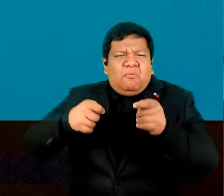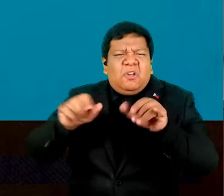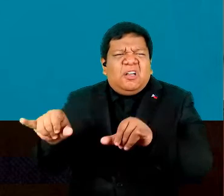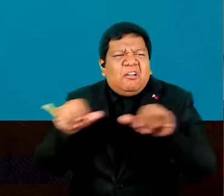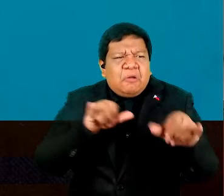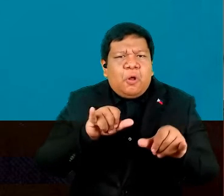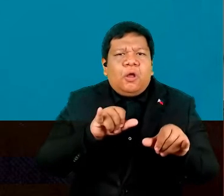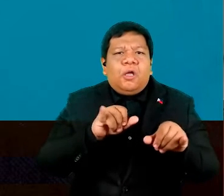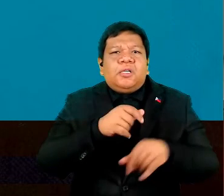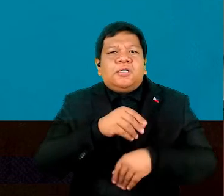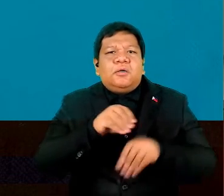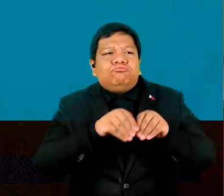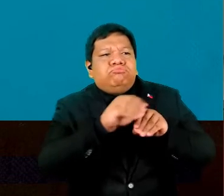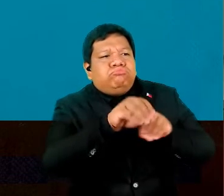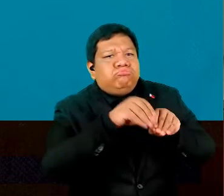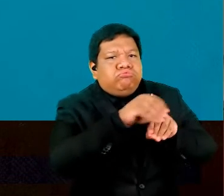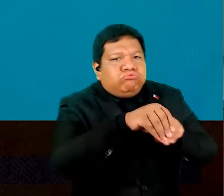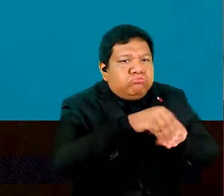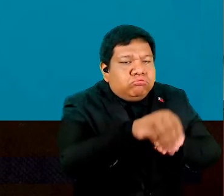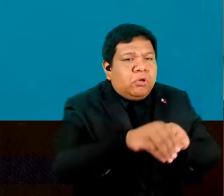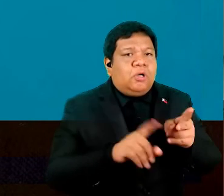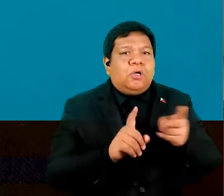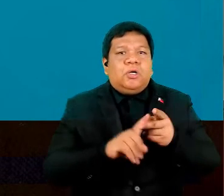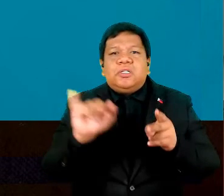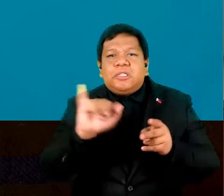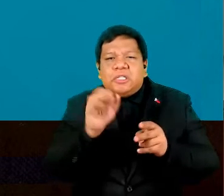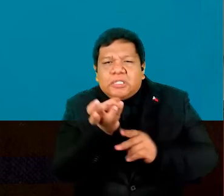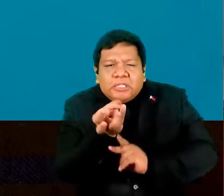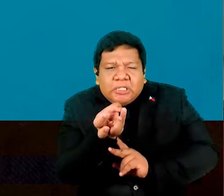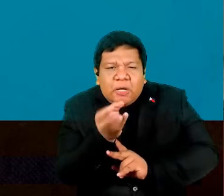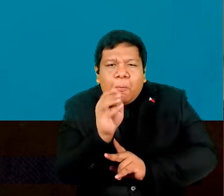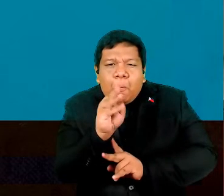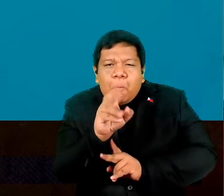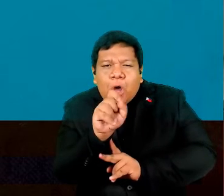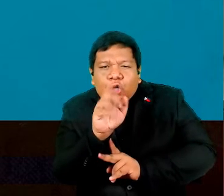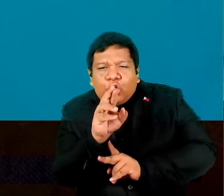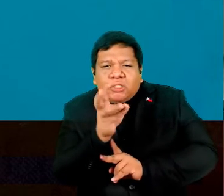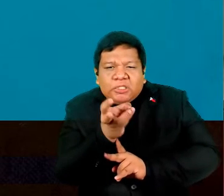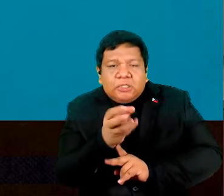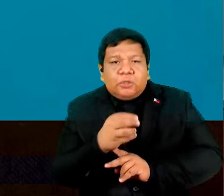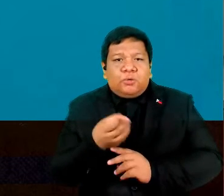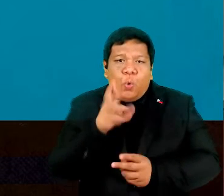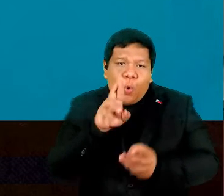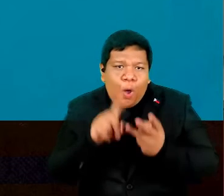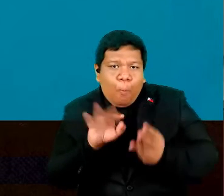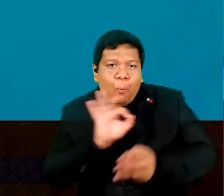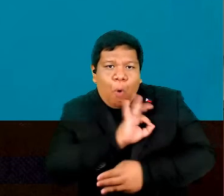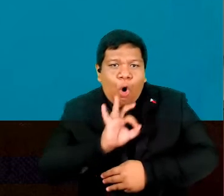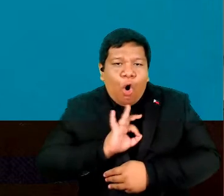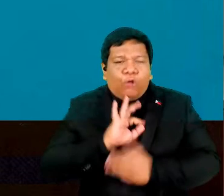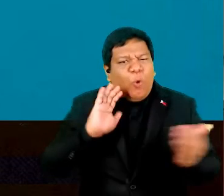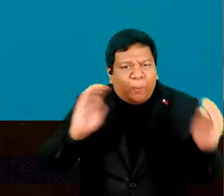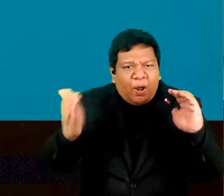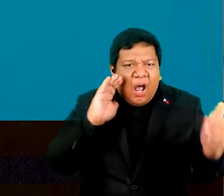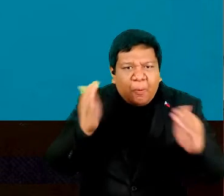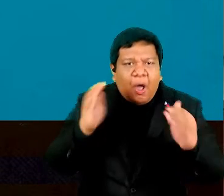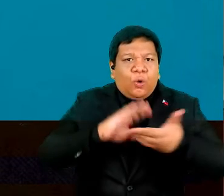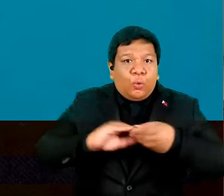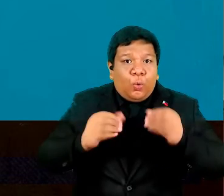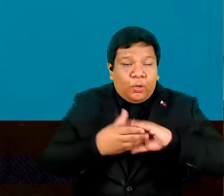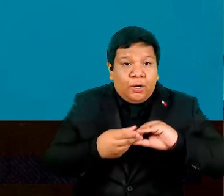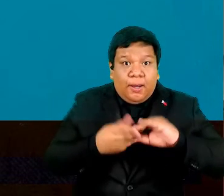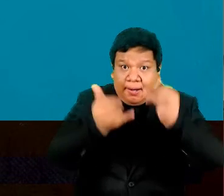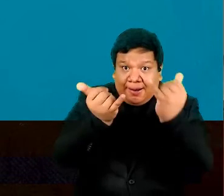seed. The kingdom of God is like a mustard seed, like a pearl, and many more. And today, Jesus is